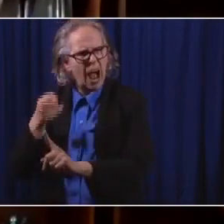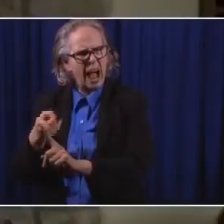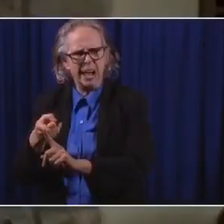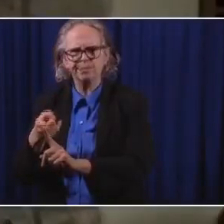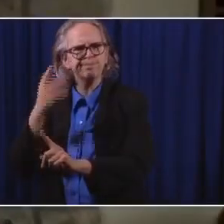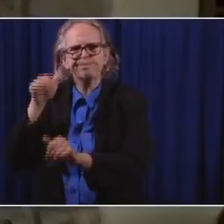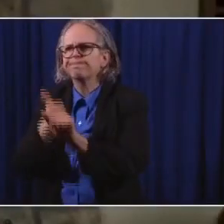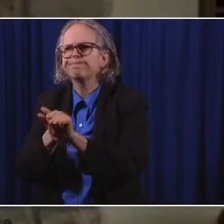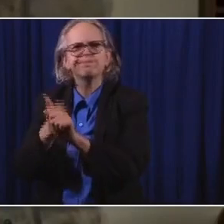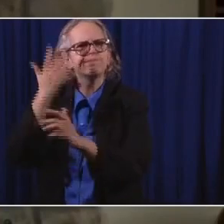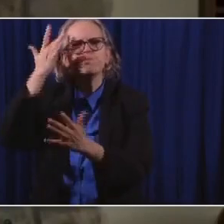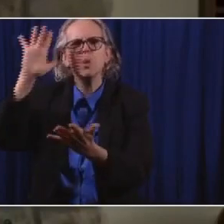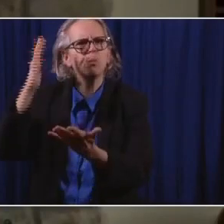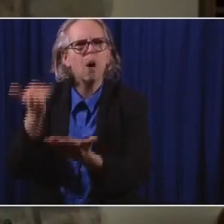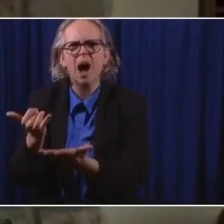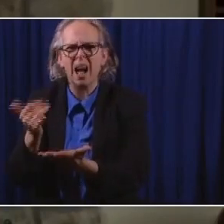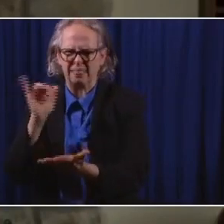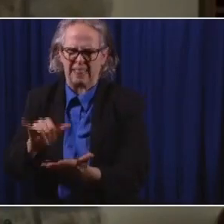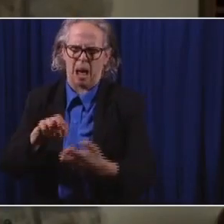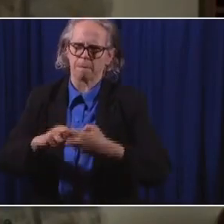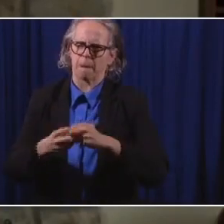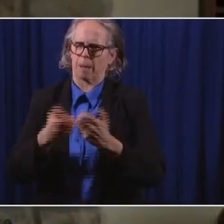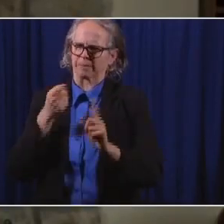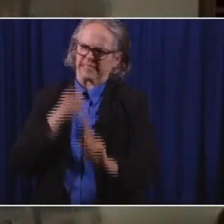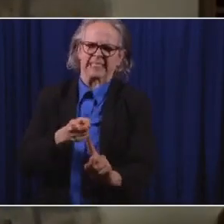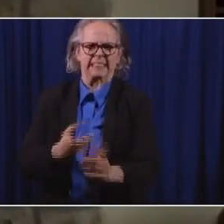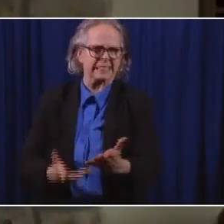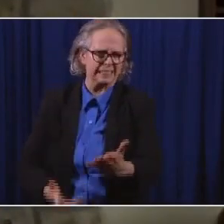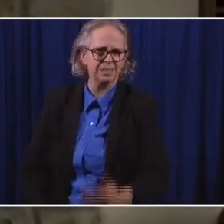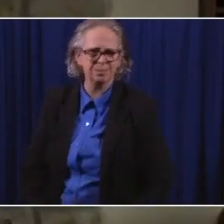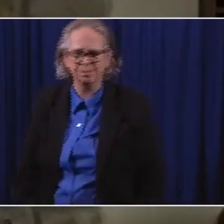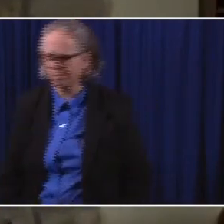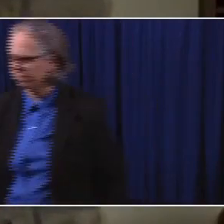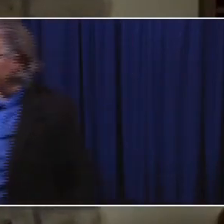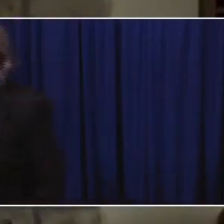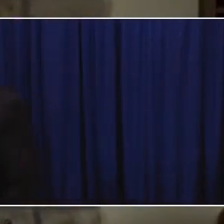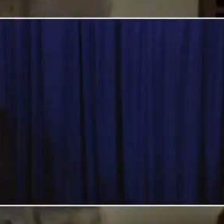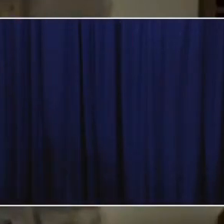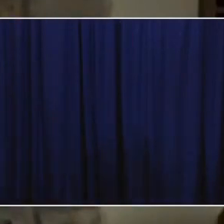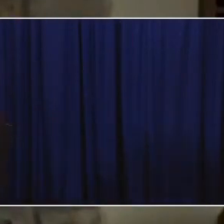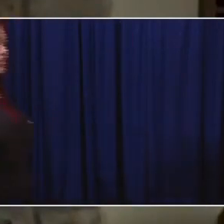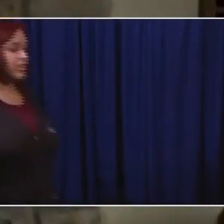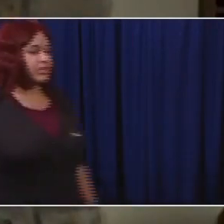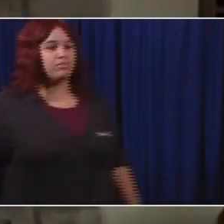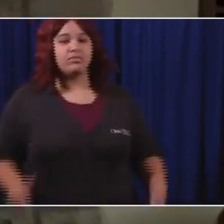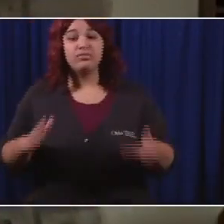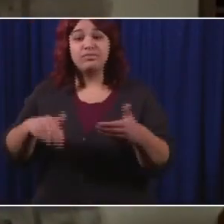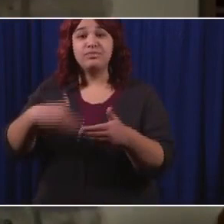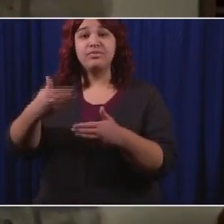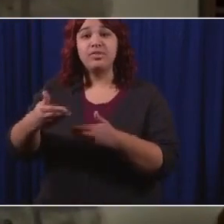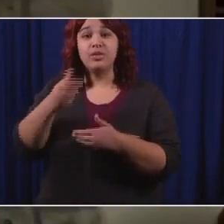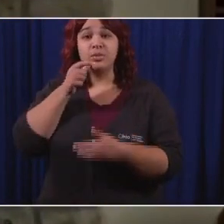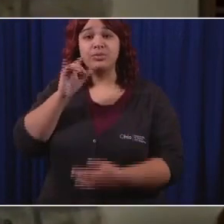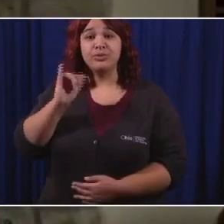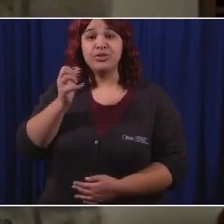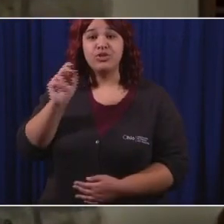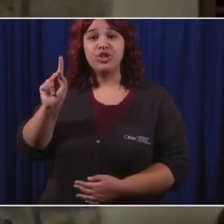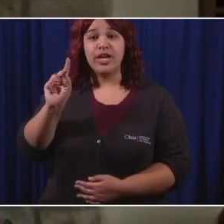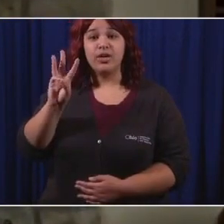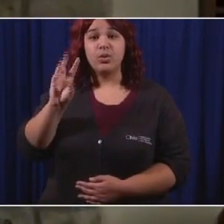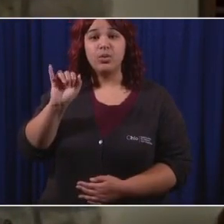Thank you. Next question is from Jack Windsor at WMFD in Mansfield. Hey, Jack. Hi,